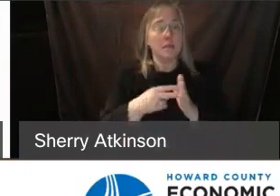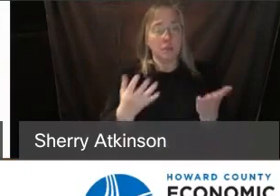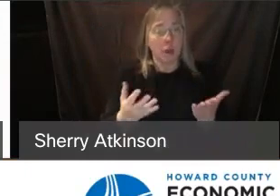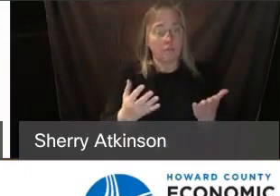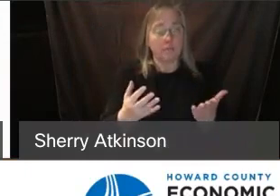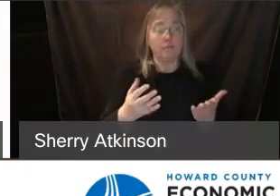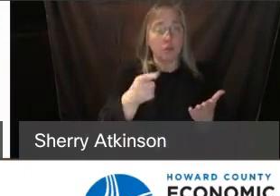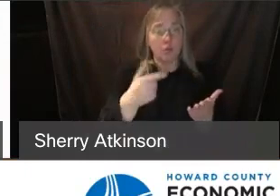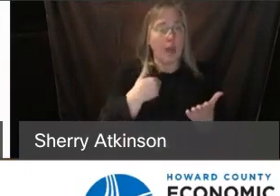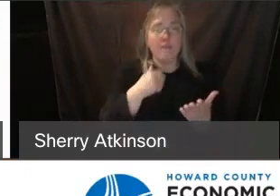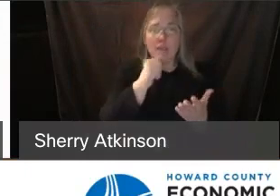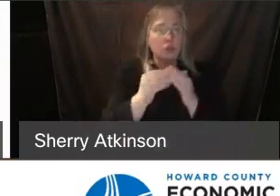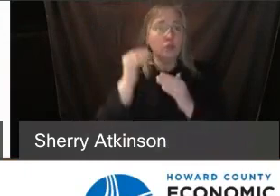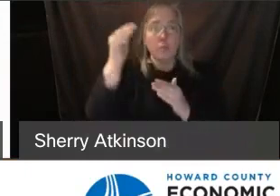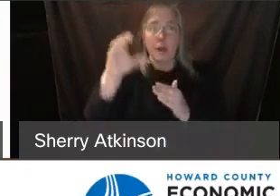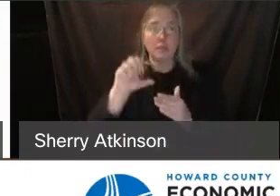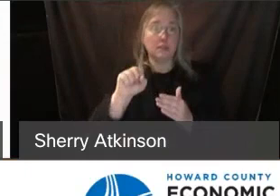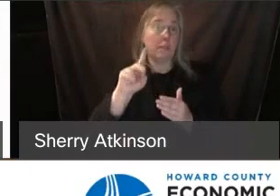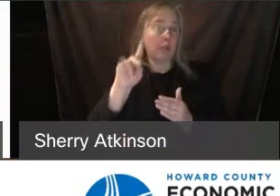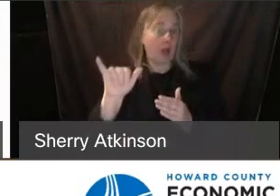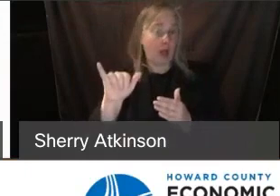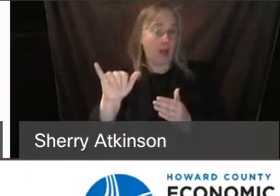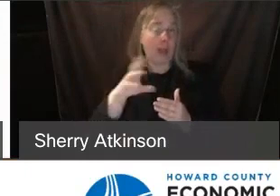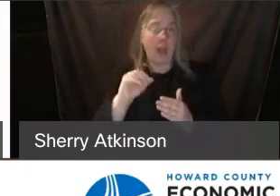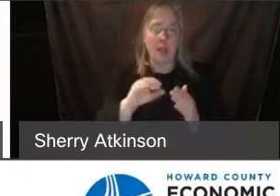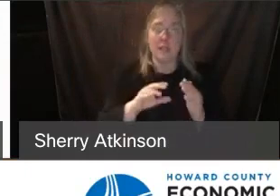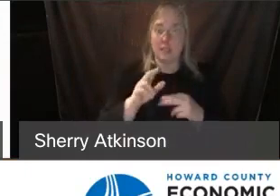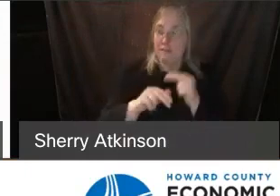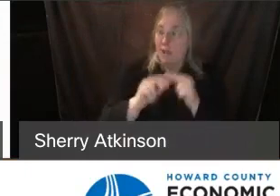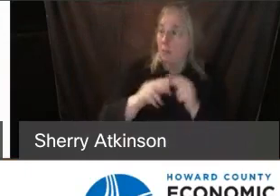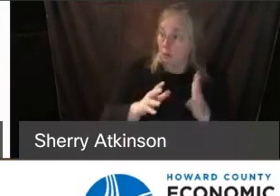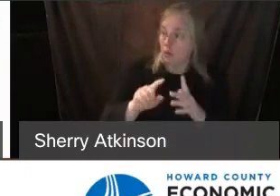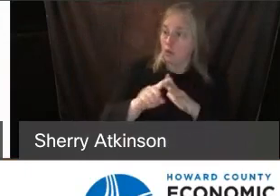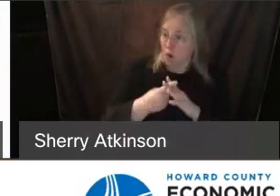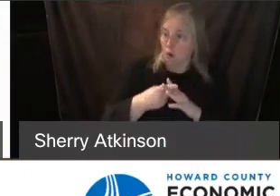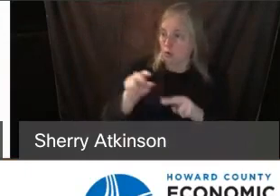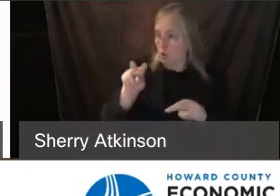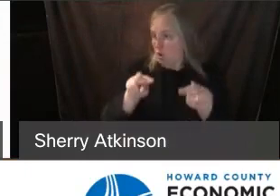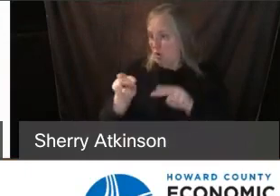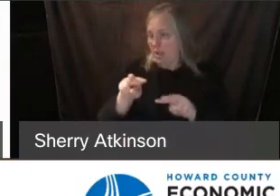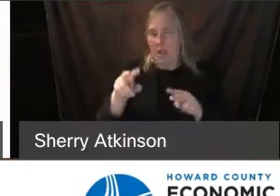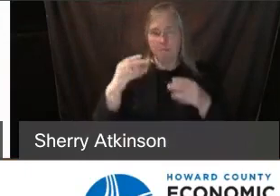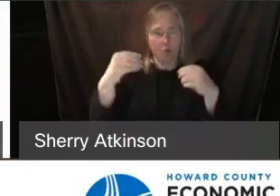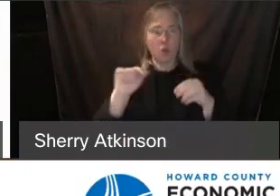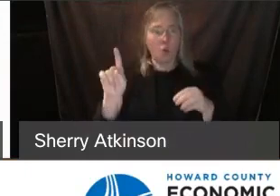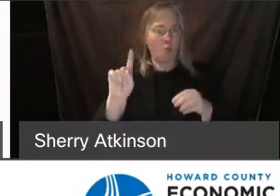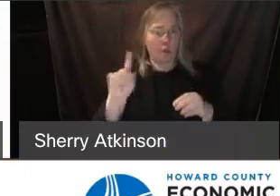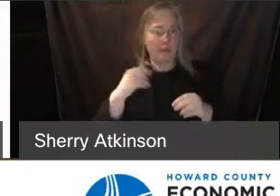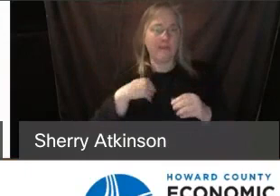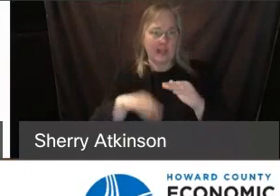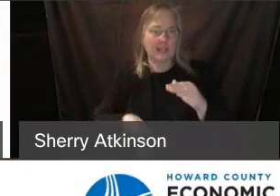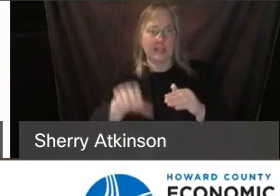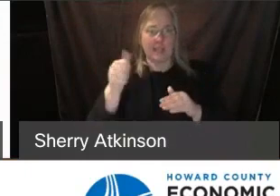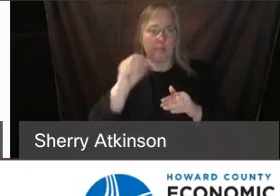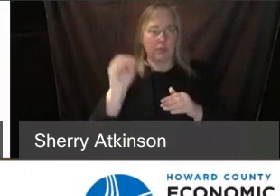not too much supply, and developers start to look at markets where there is less than 10% vacancy, because there needs